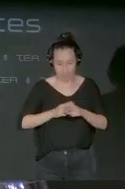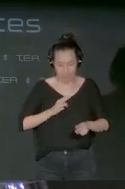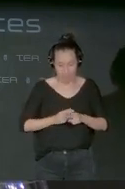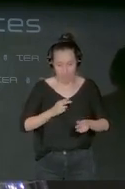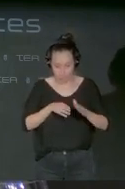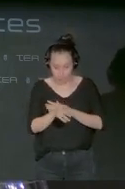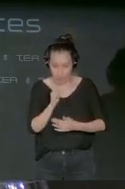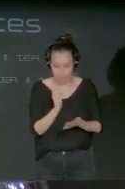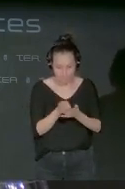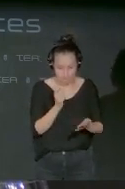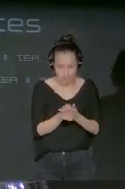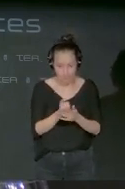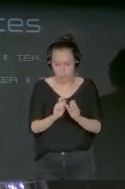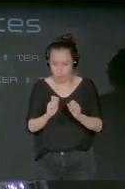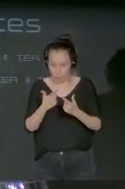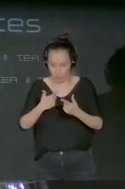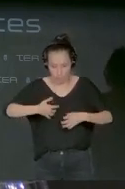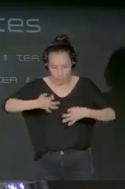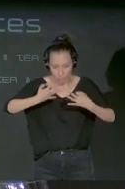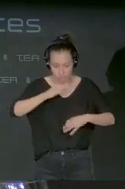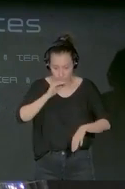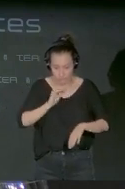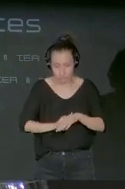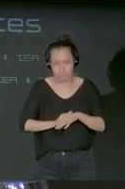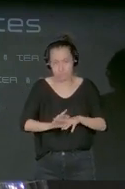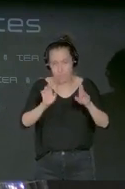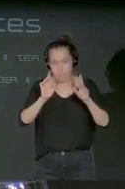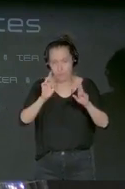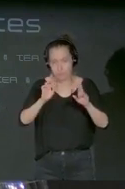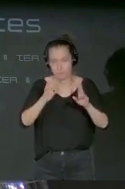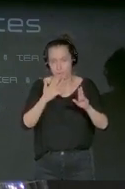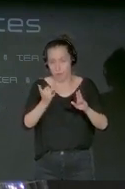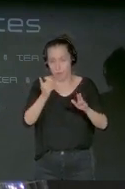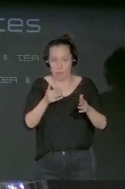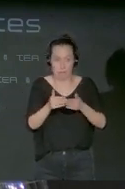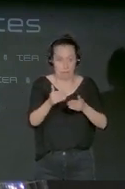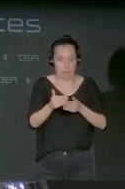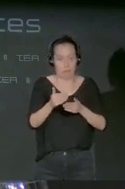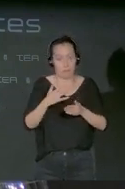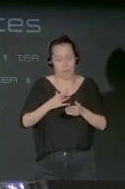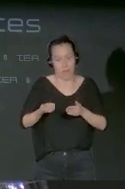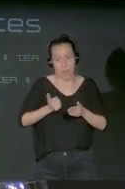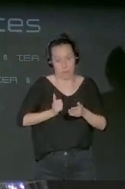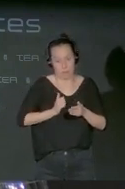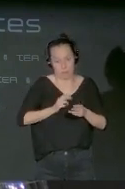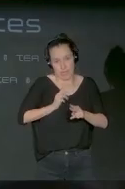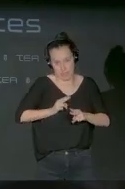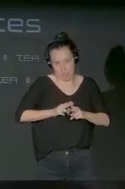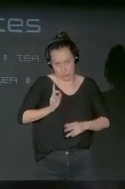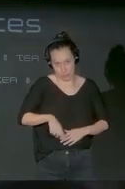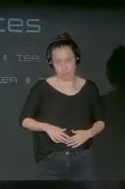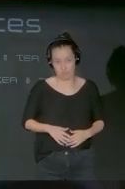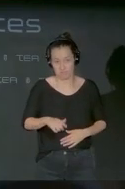better games in the future. Those are the big challenges that we have to overcome over the next years.